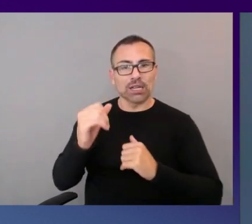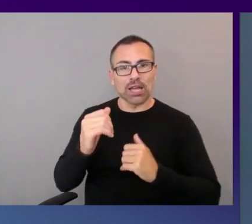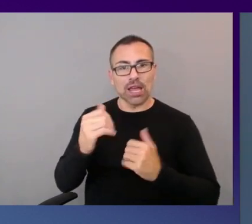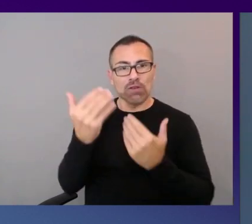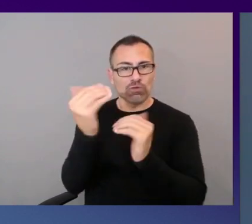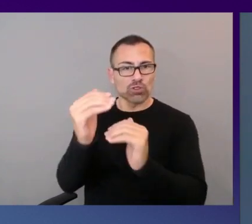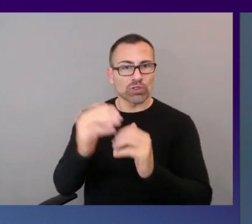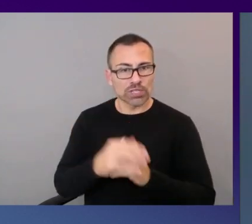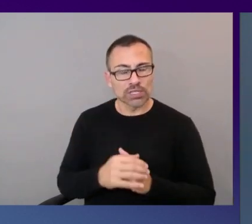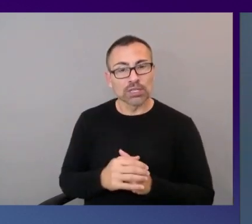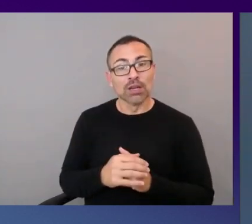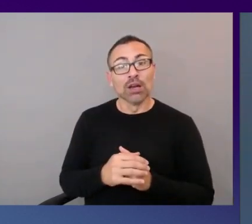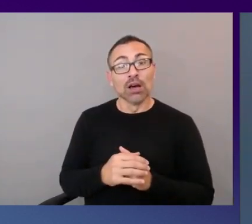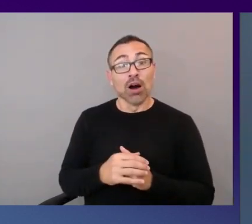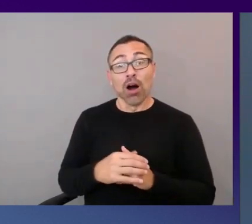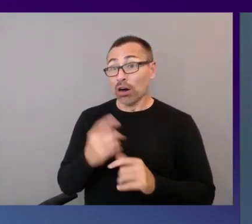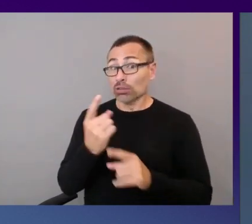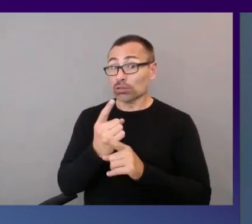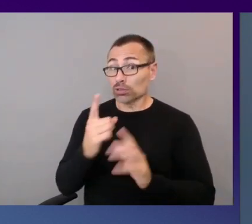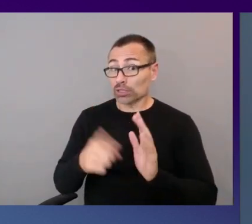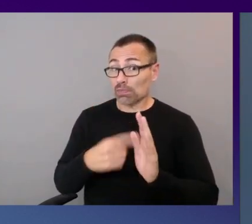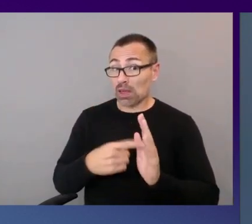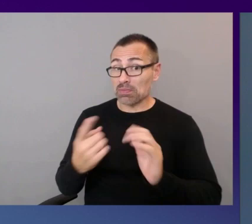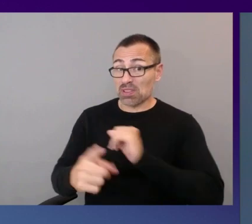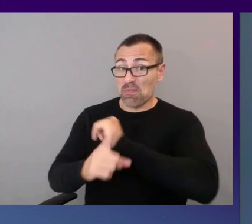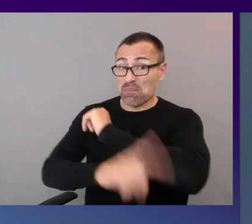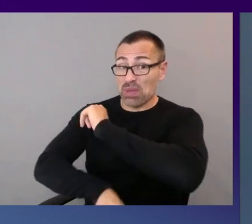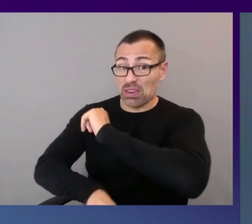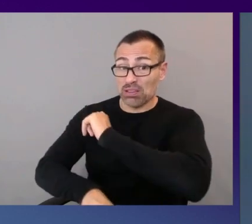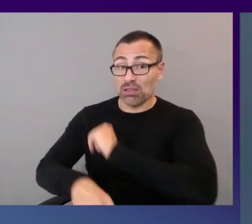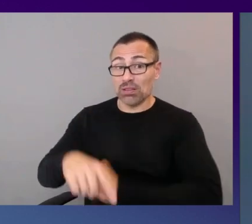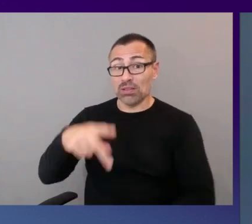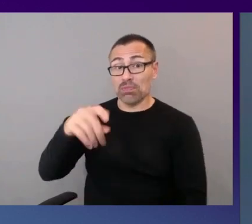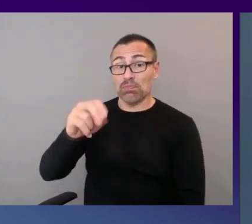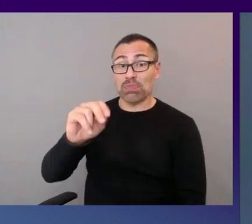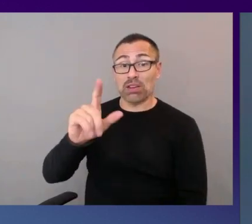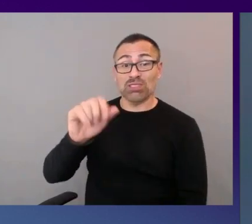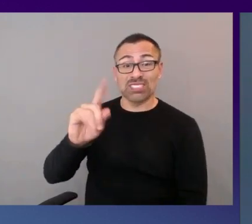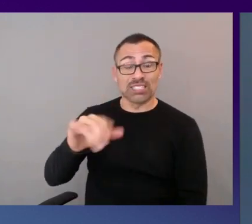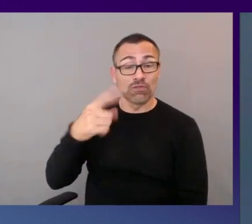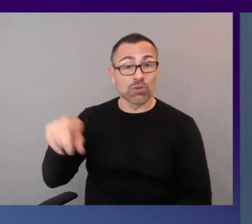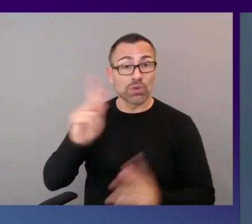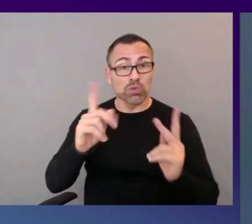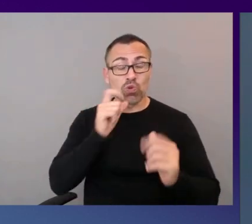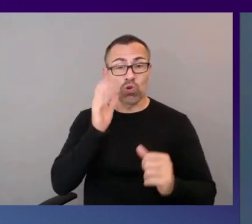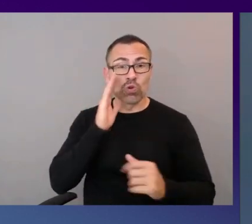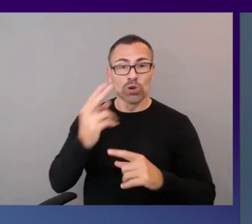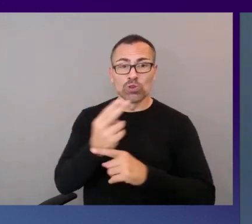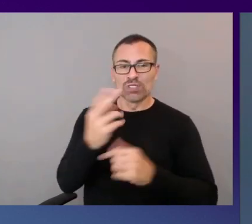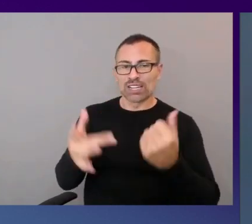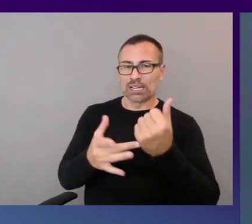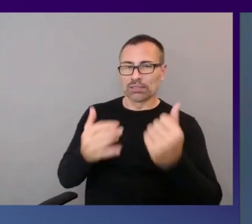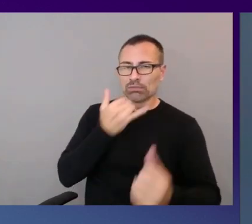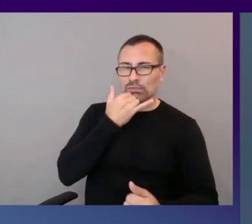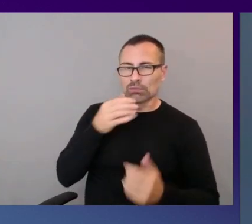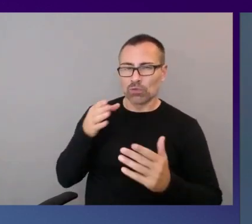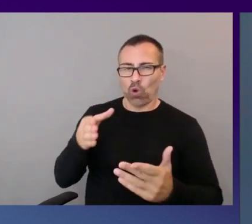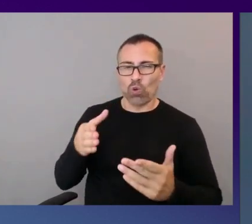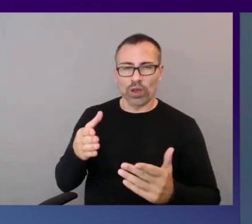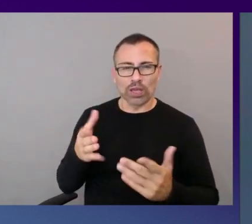even penalty in some cases for folks that are going to use technology in ways that are going to create harm and